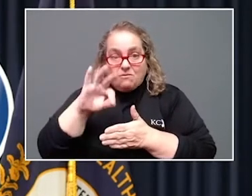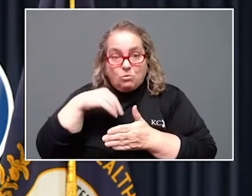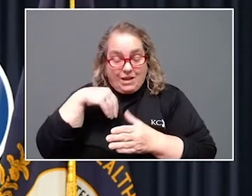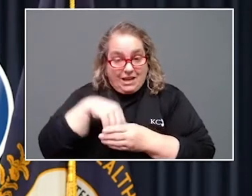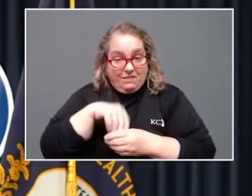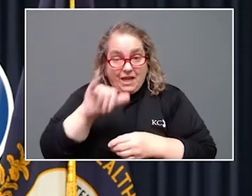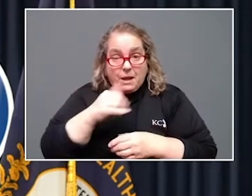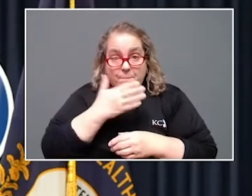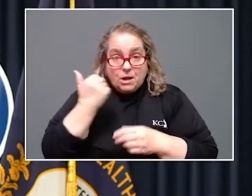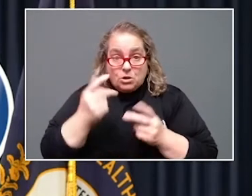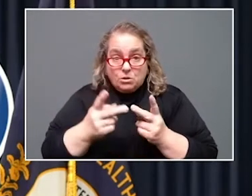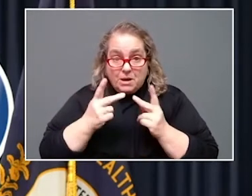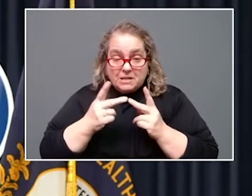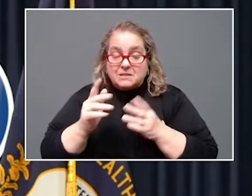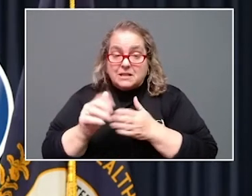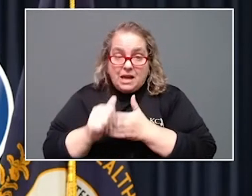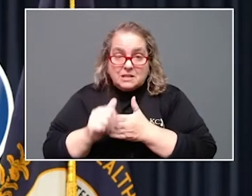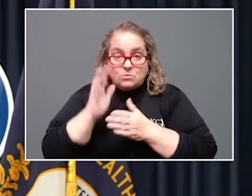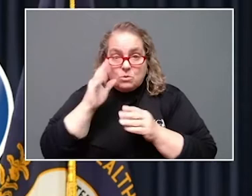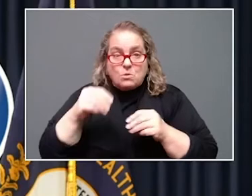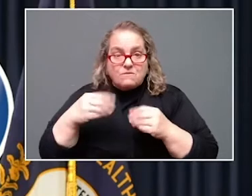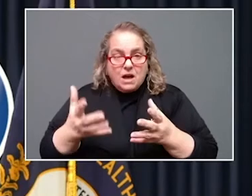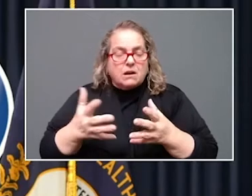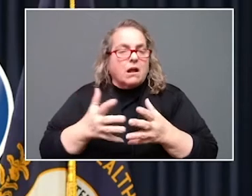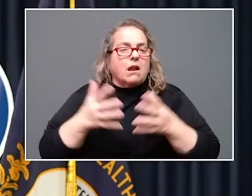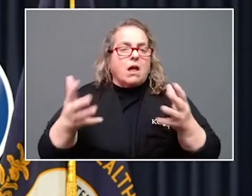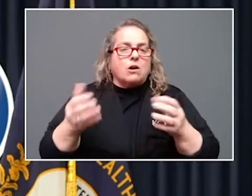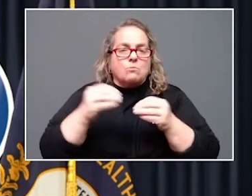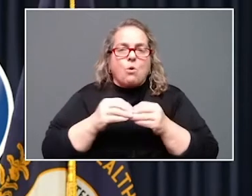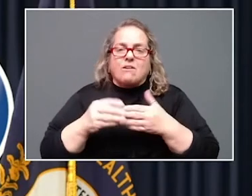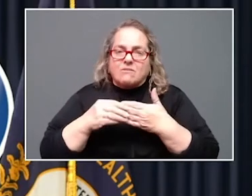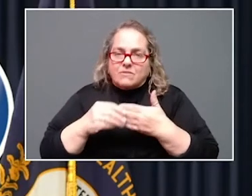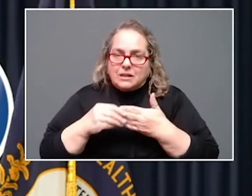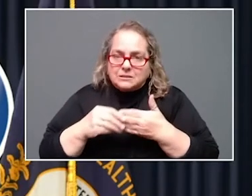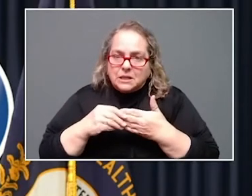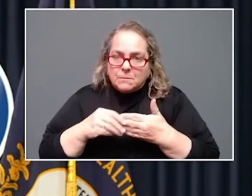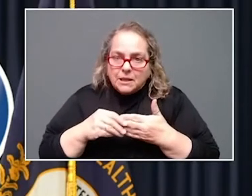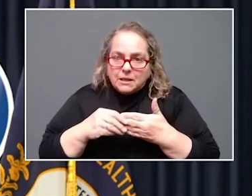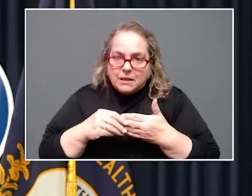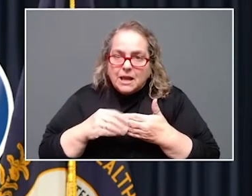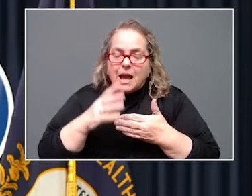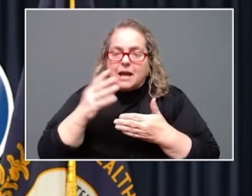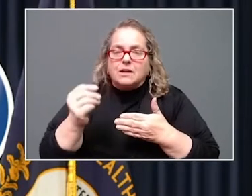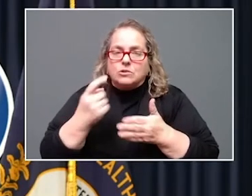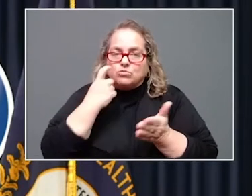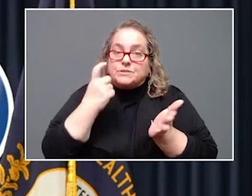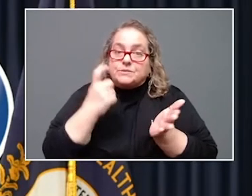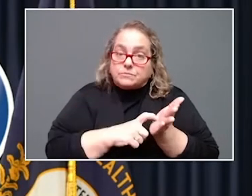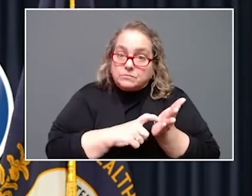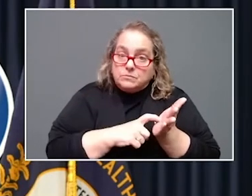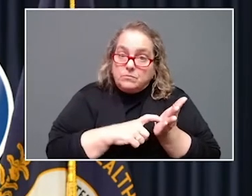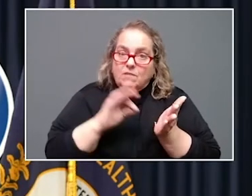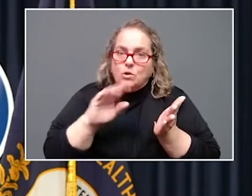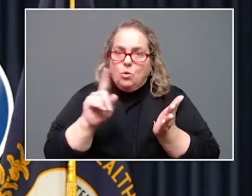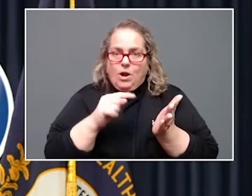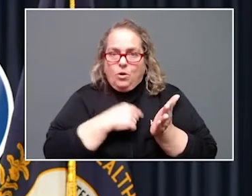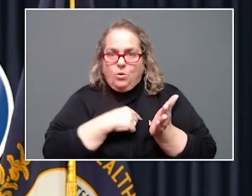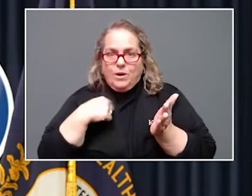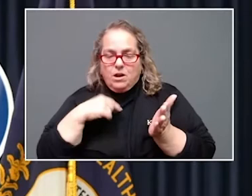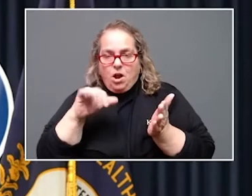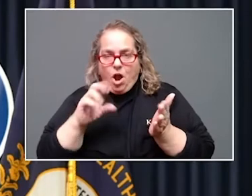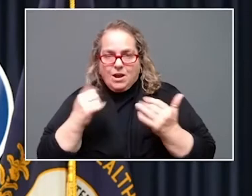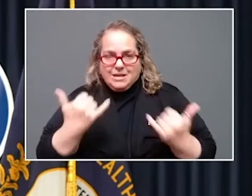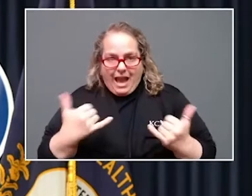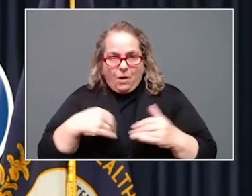the guidance will provide significant more flexibility and recognition of where we are in the pandemic